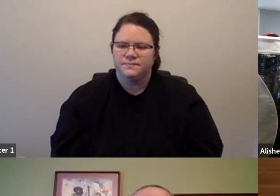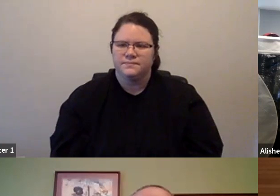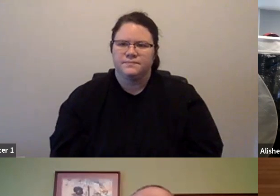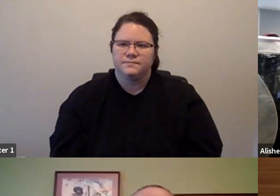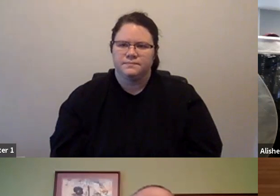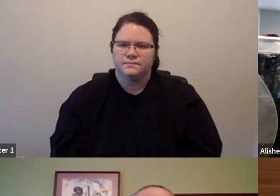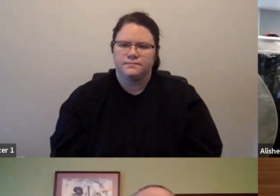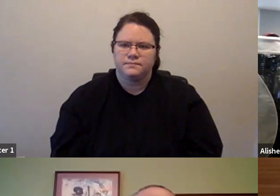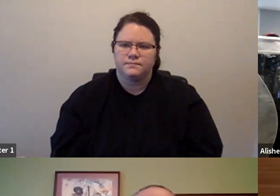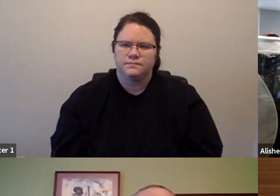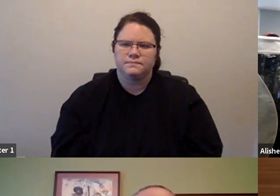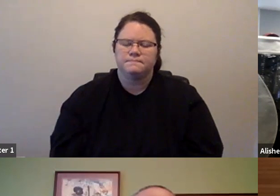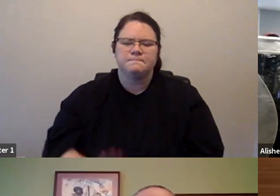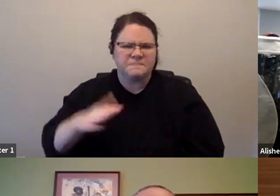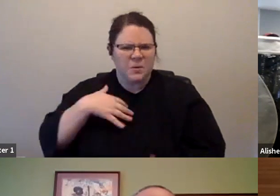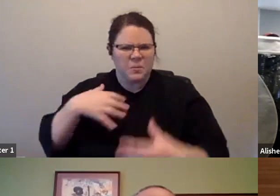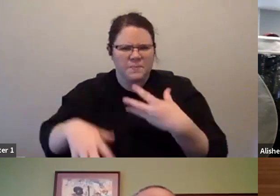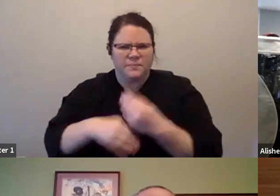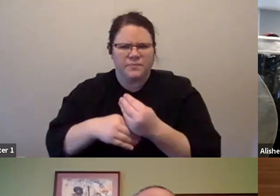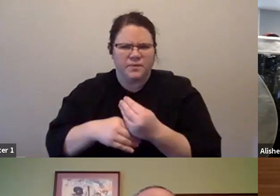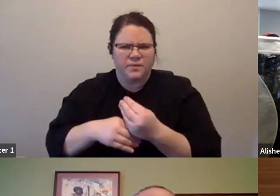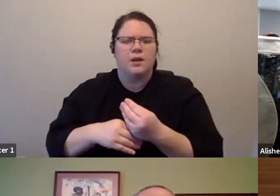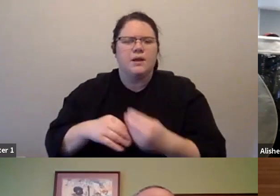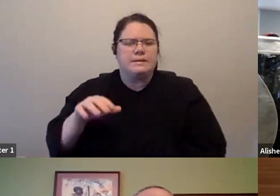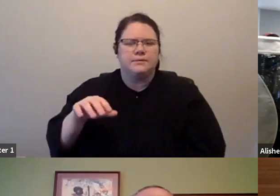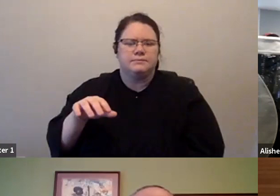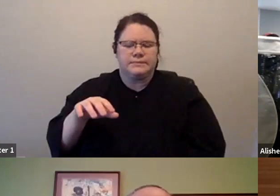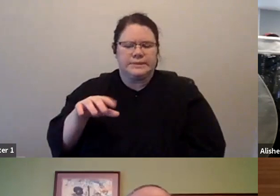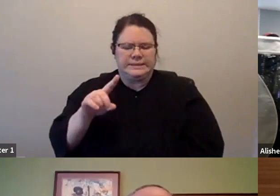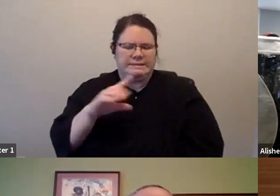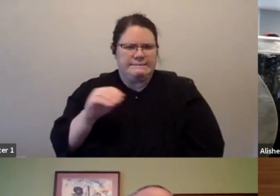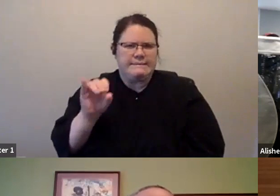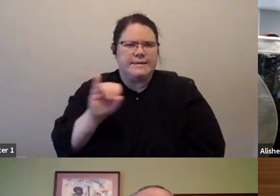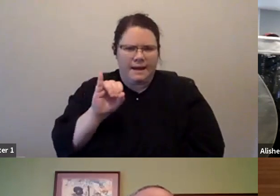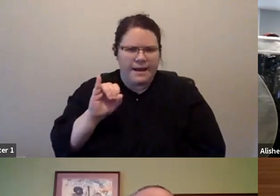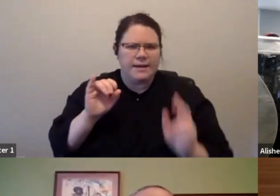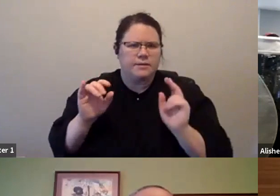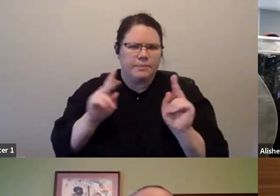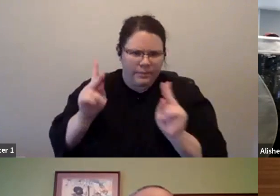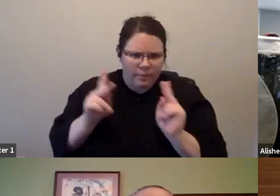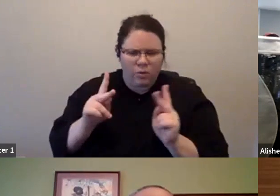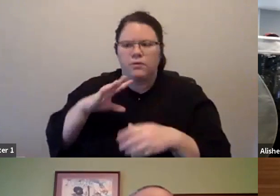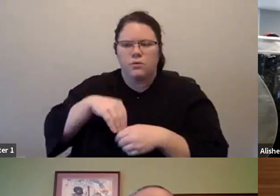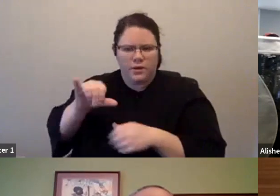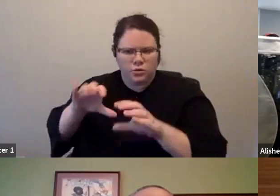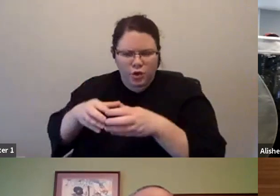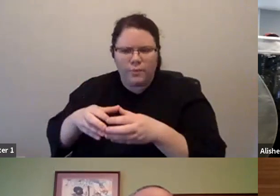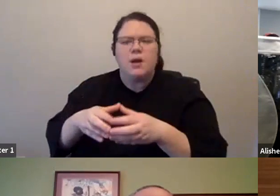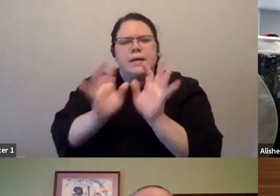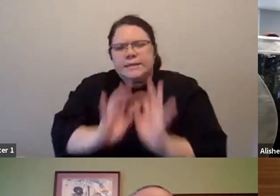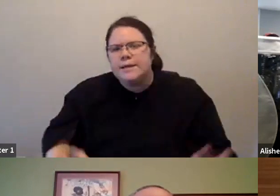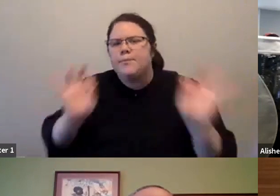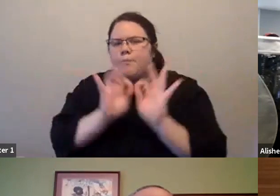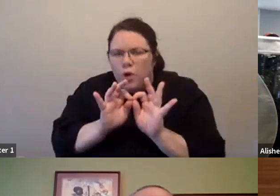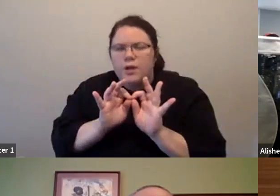And I would just add on, I think that as DNI practitioners, part of the value that we bring is that we stay abreast of trends, that